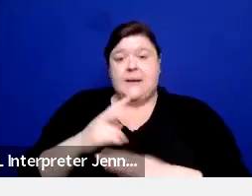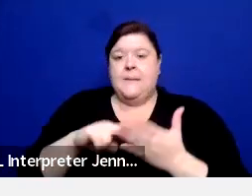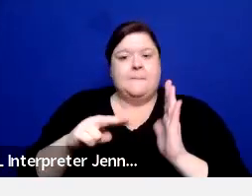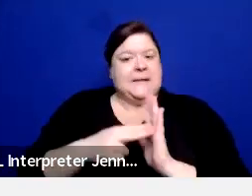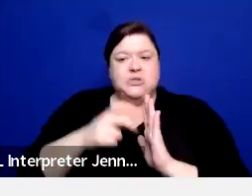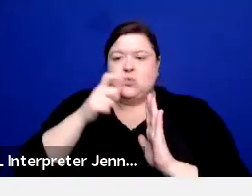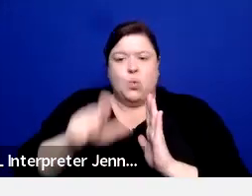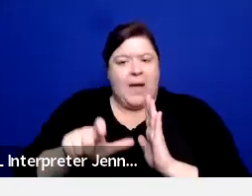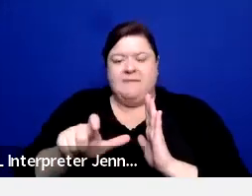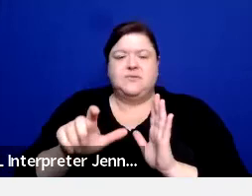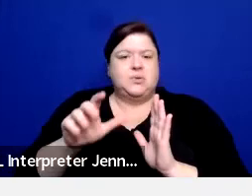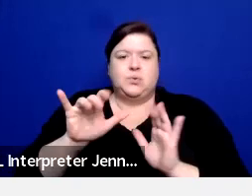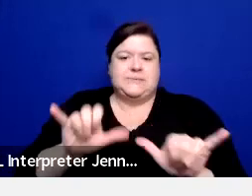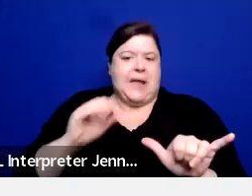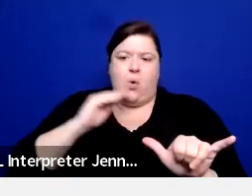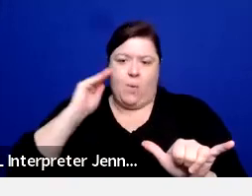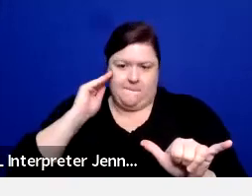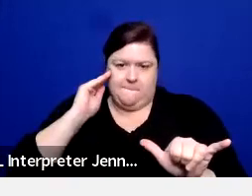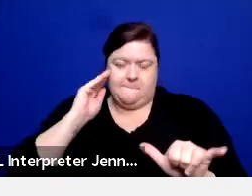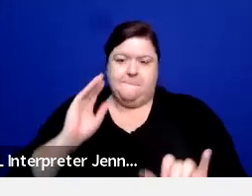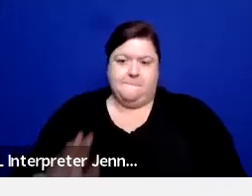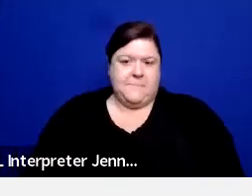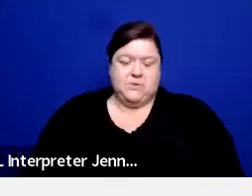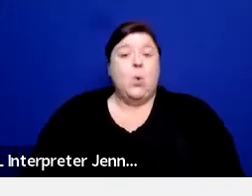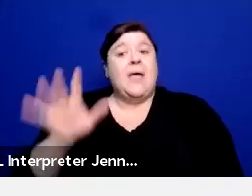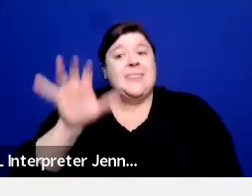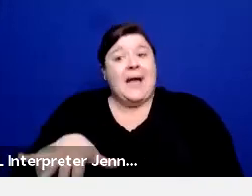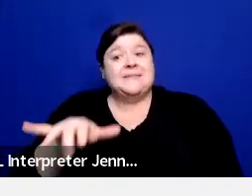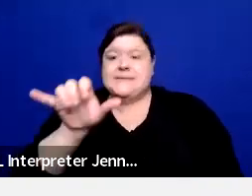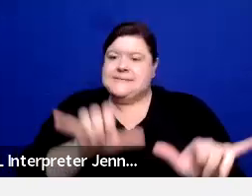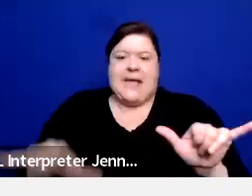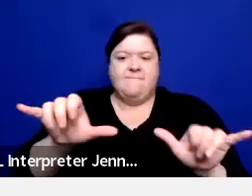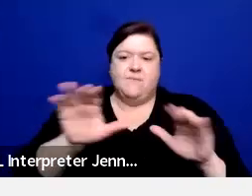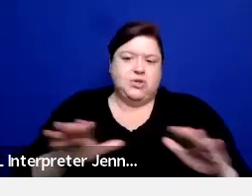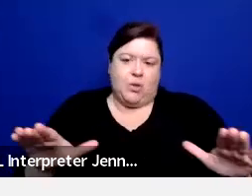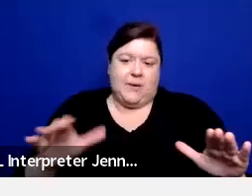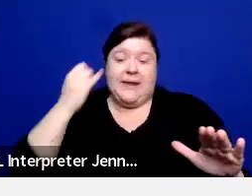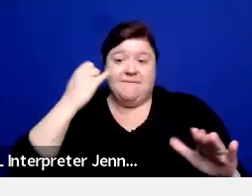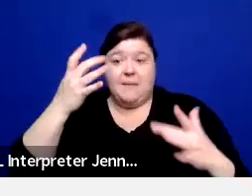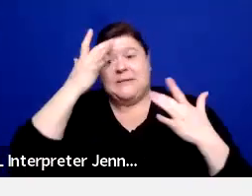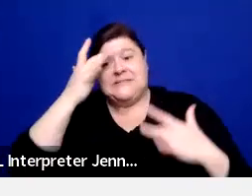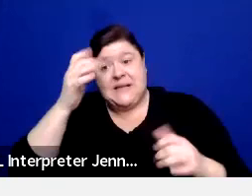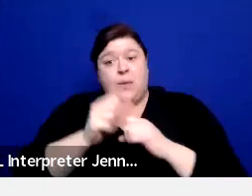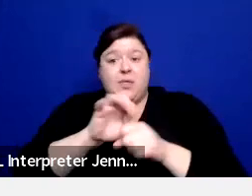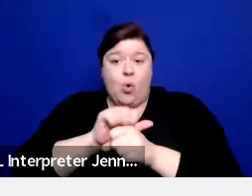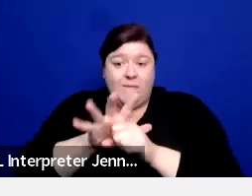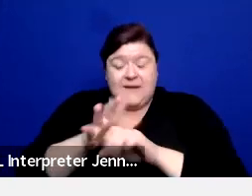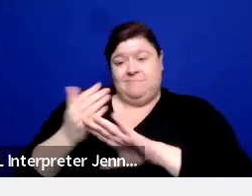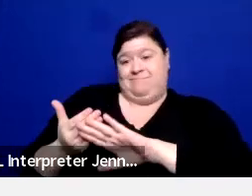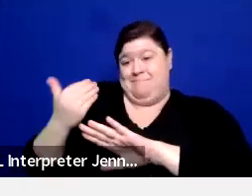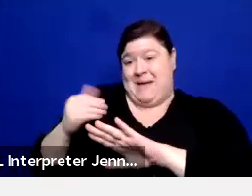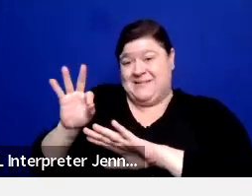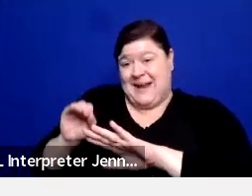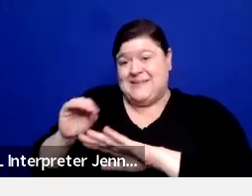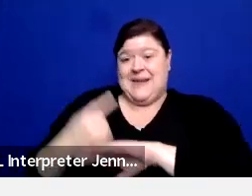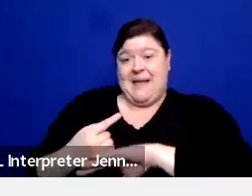quarantine. And so that would be the case for children as well. And my colleague Needy, I don't know if there's anything that